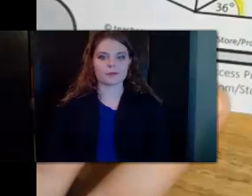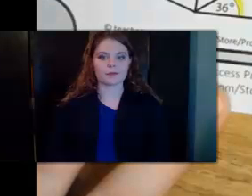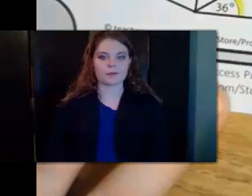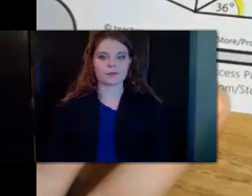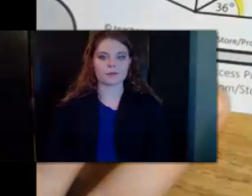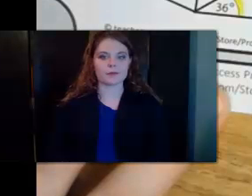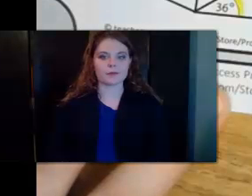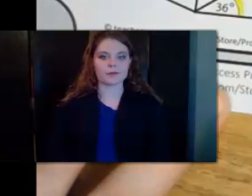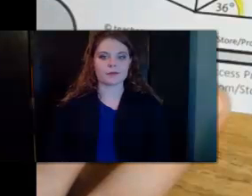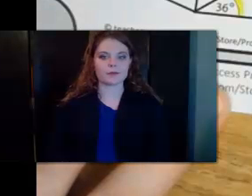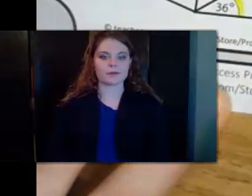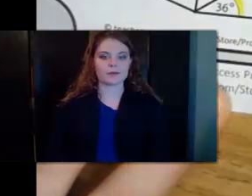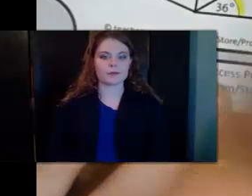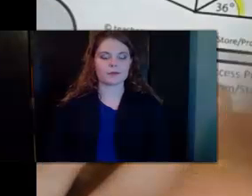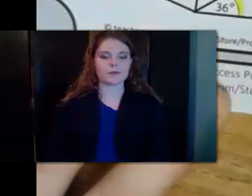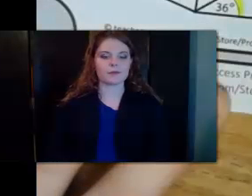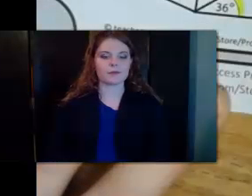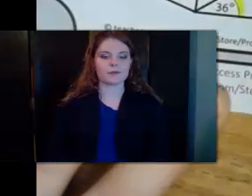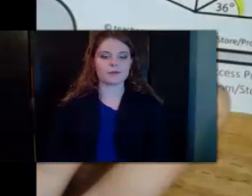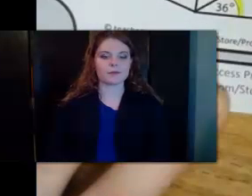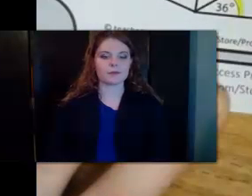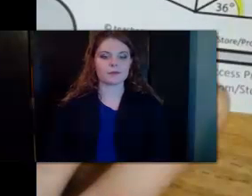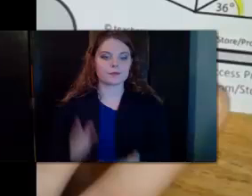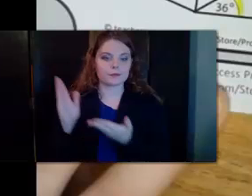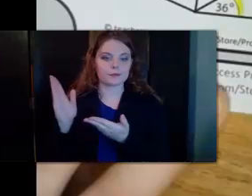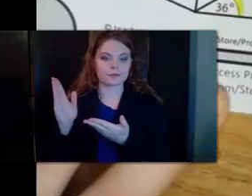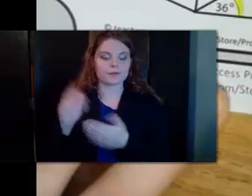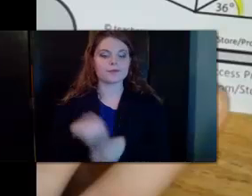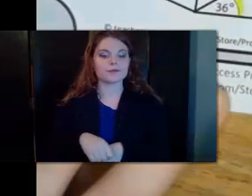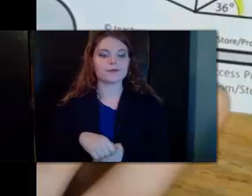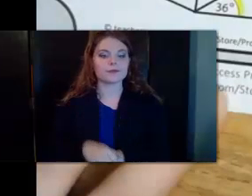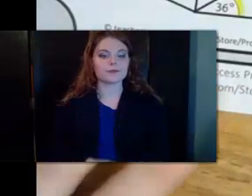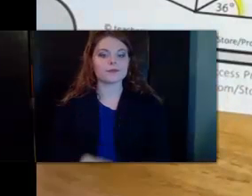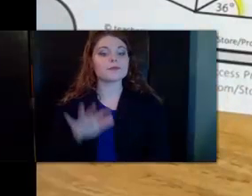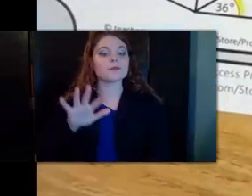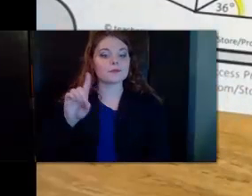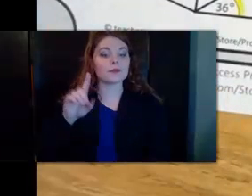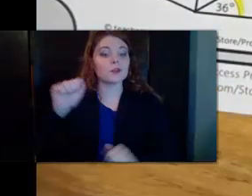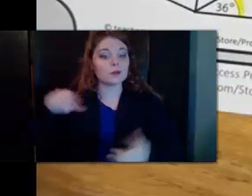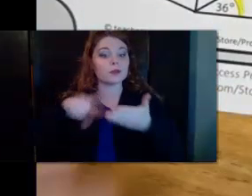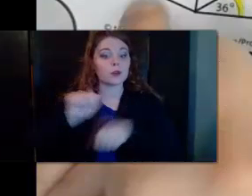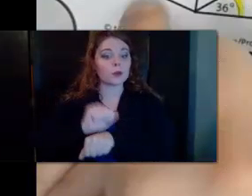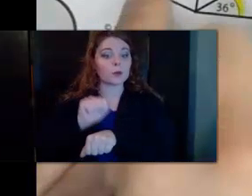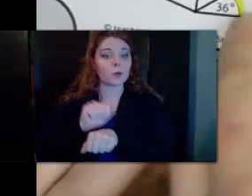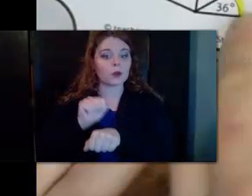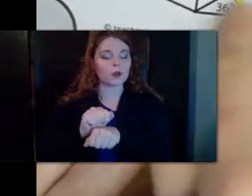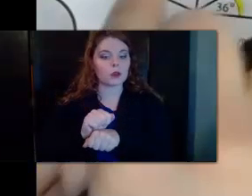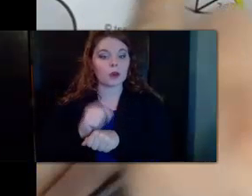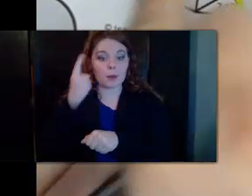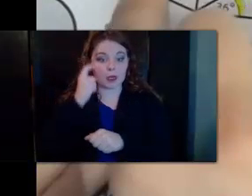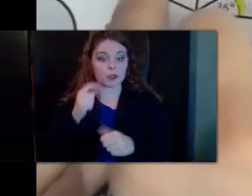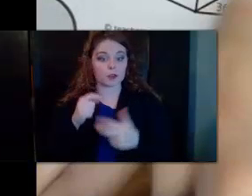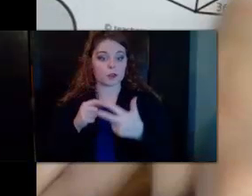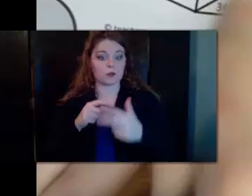minus 110 is 51 degrees. And we can check ourselves because all 3 of these